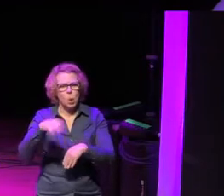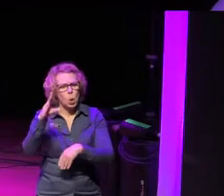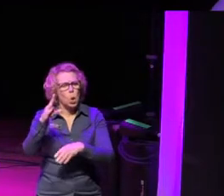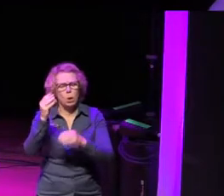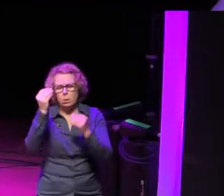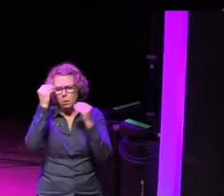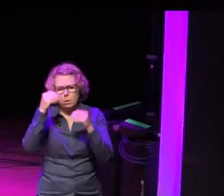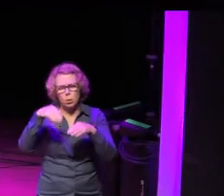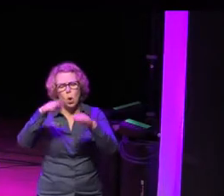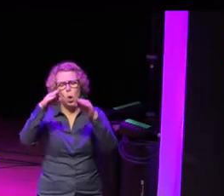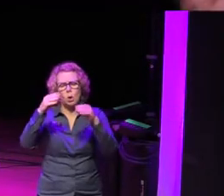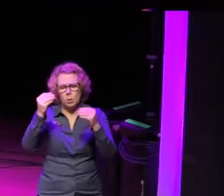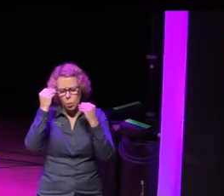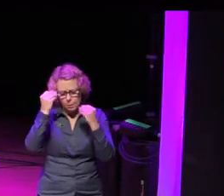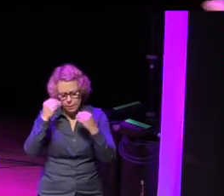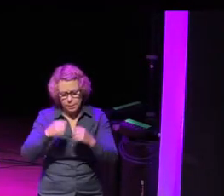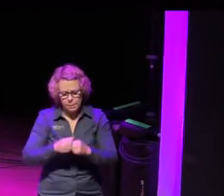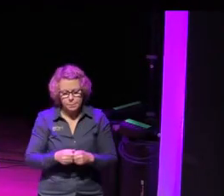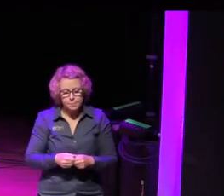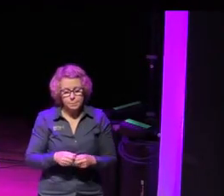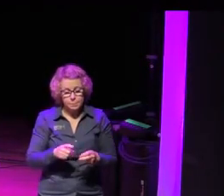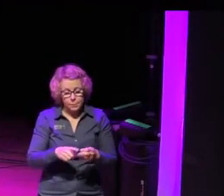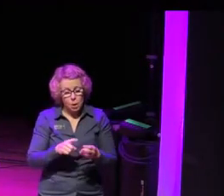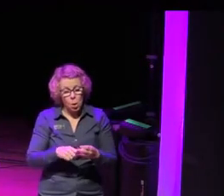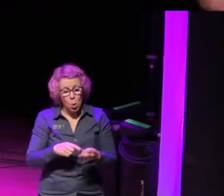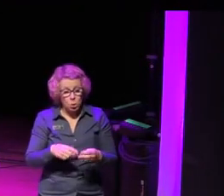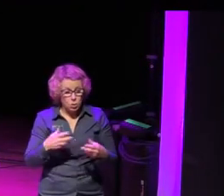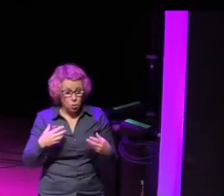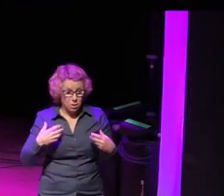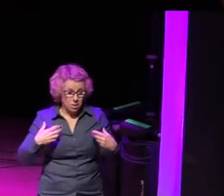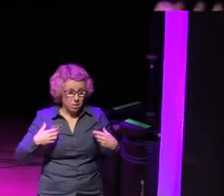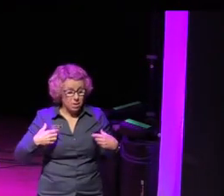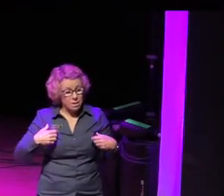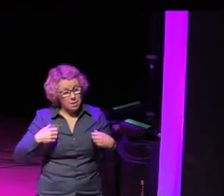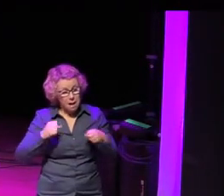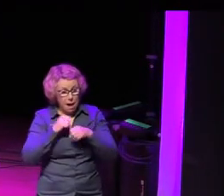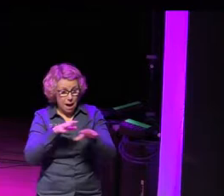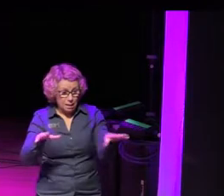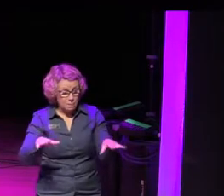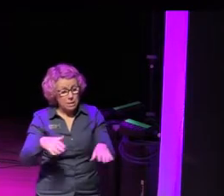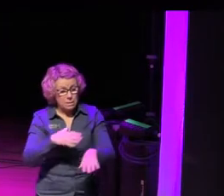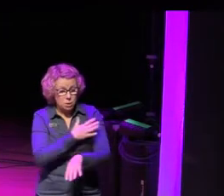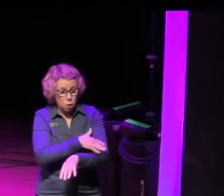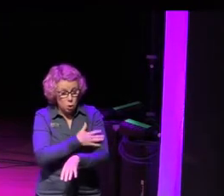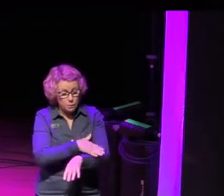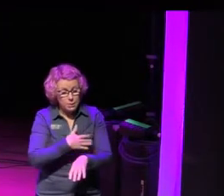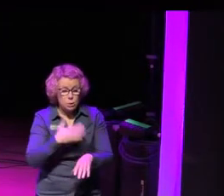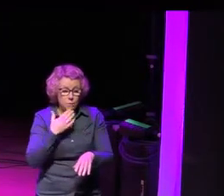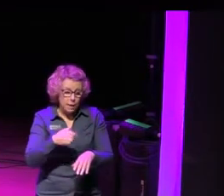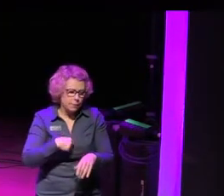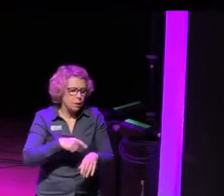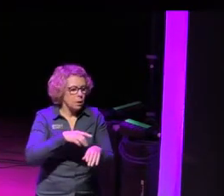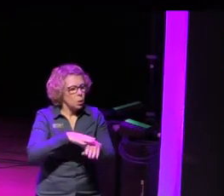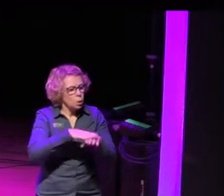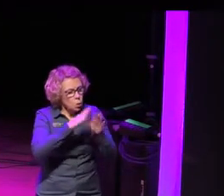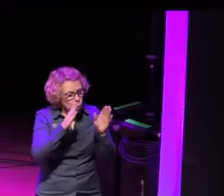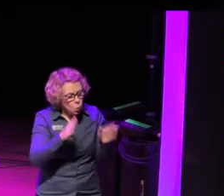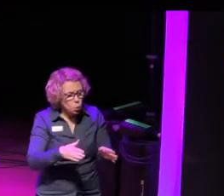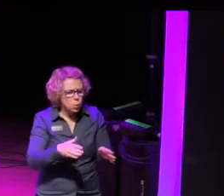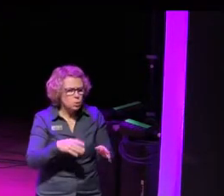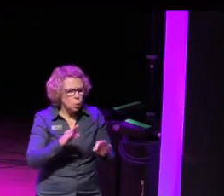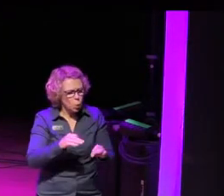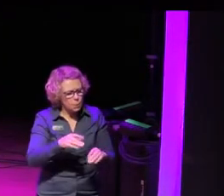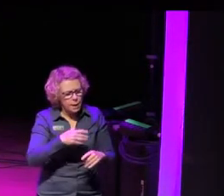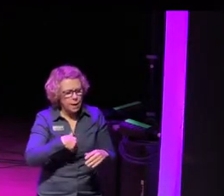educations. Public services, you talked about water, sewage, housing permission,